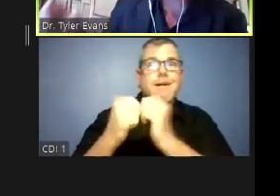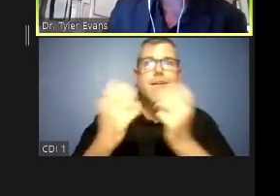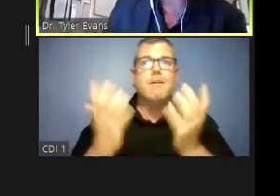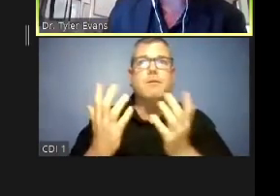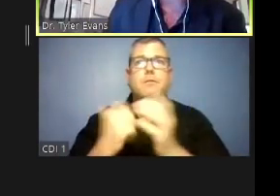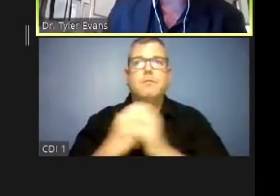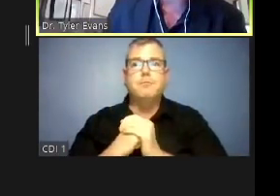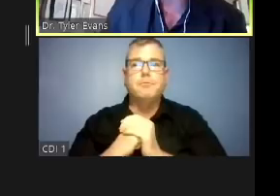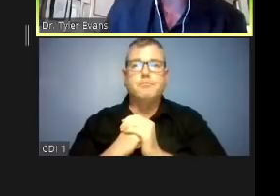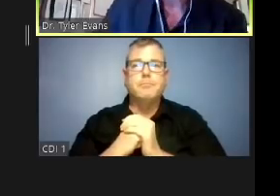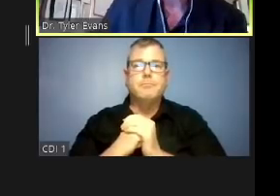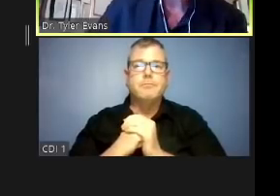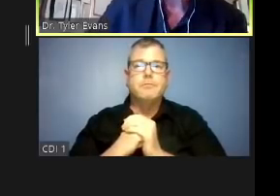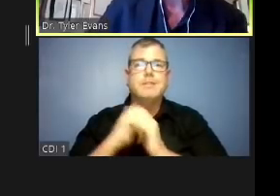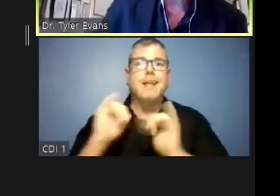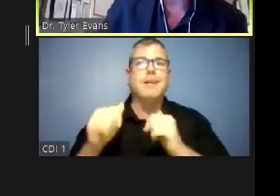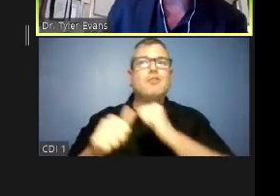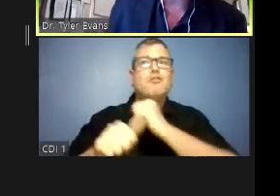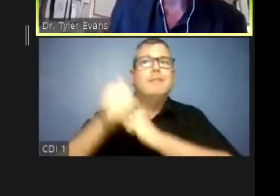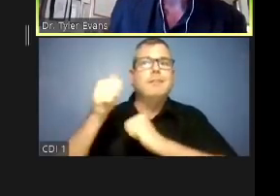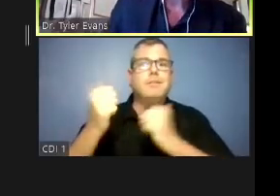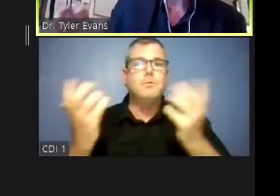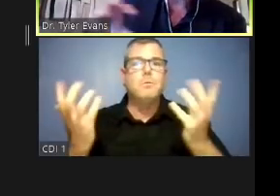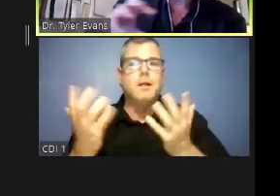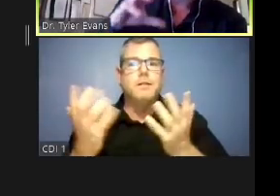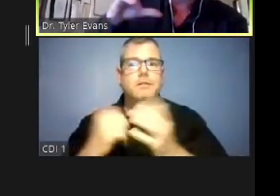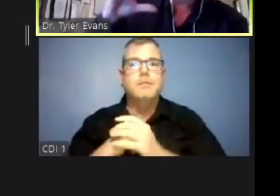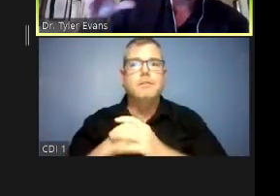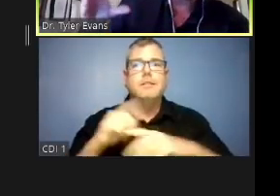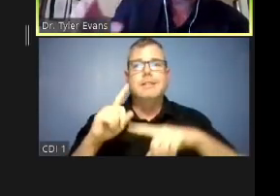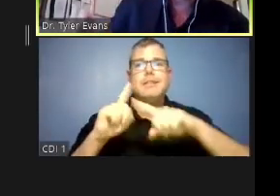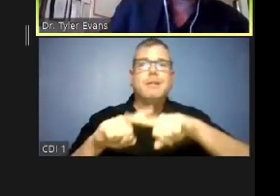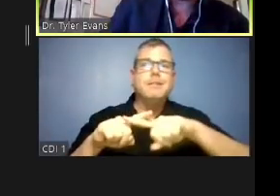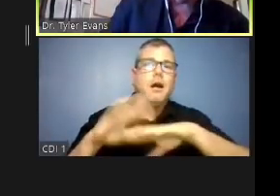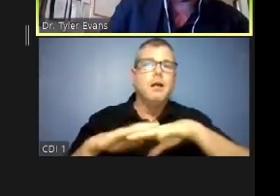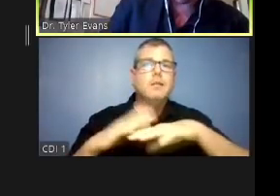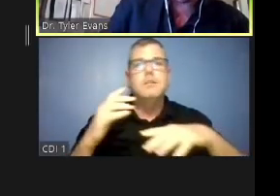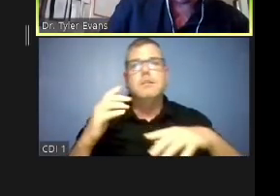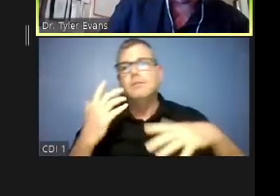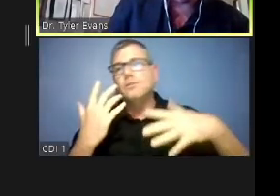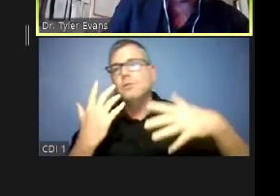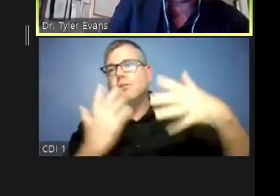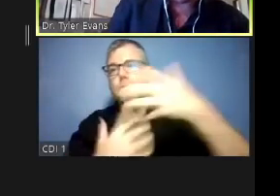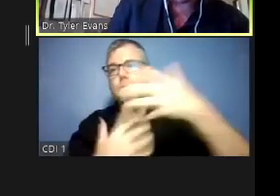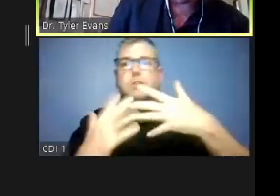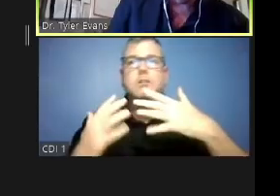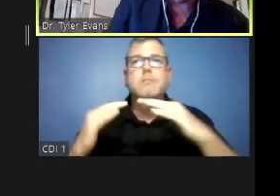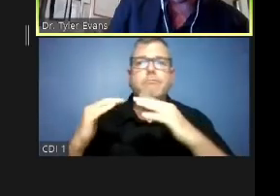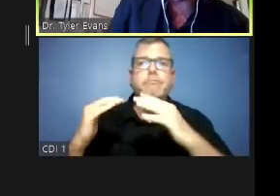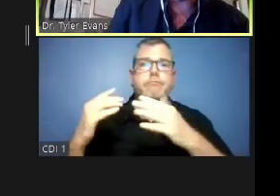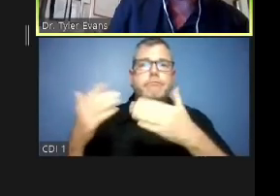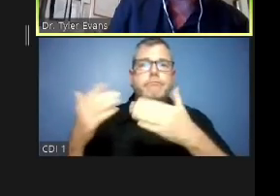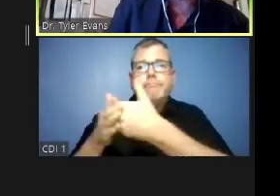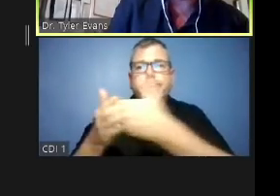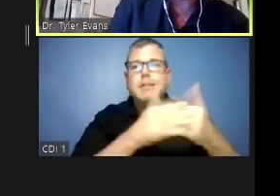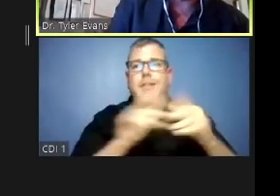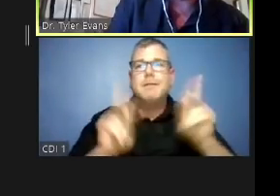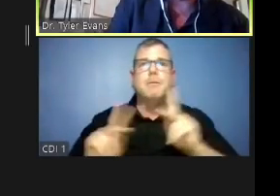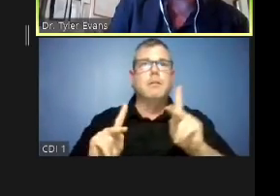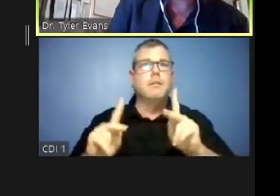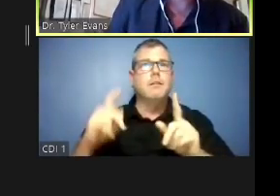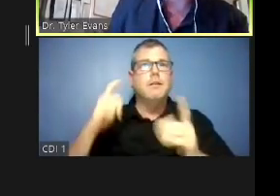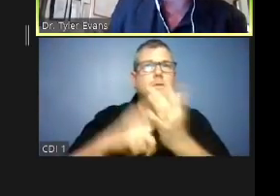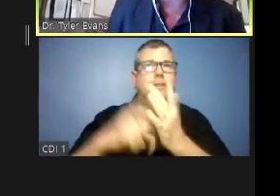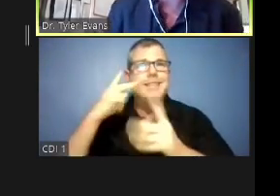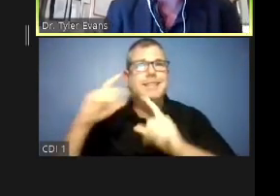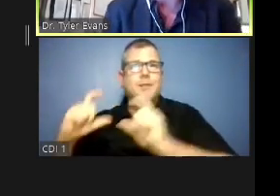largely influenced by social determinants. And so, there's this web that, health research and social science research have really